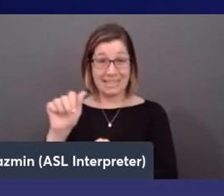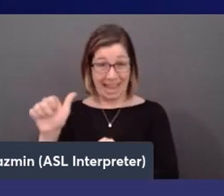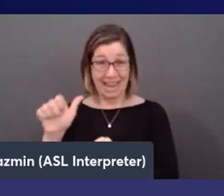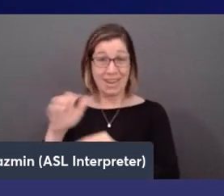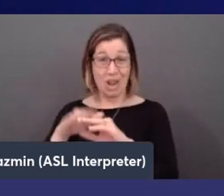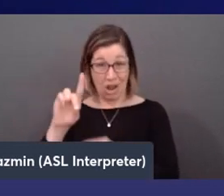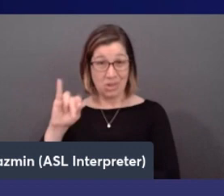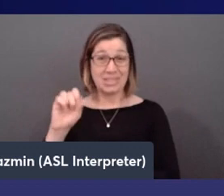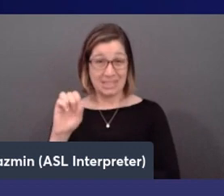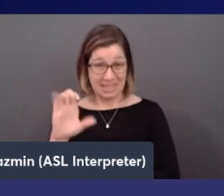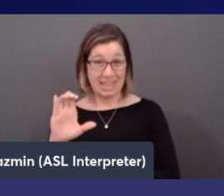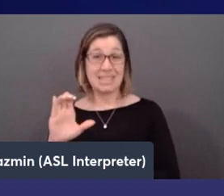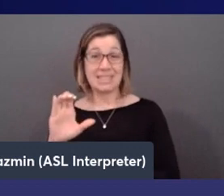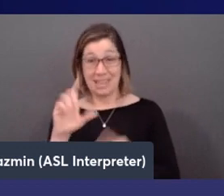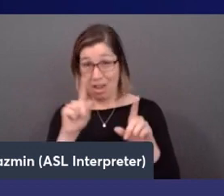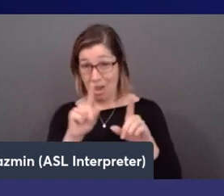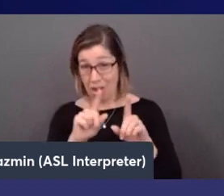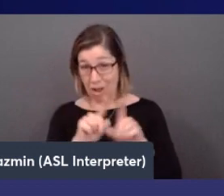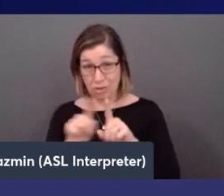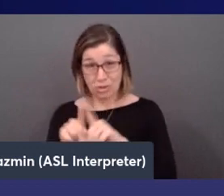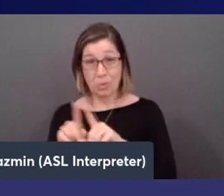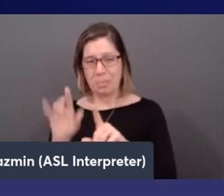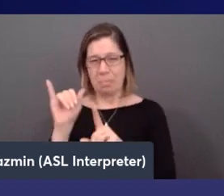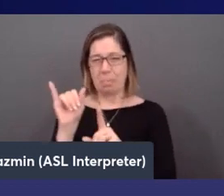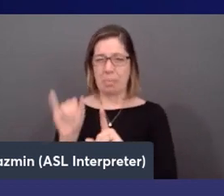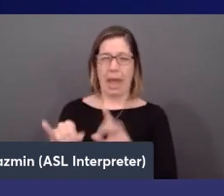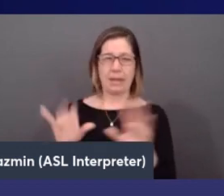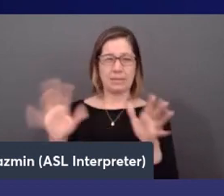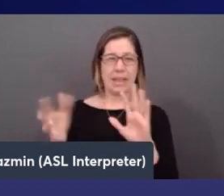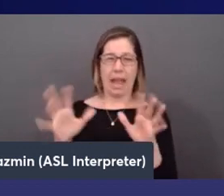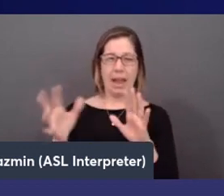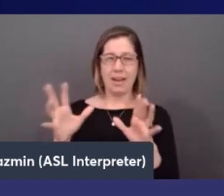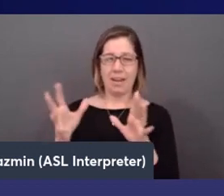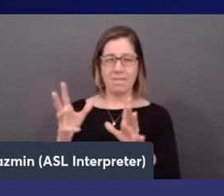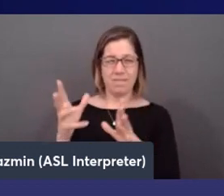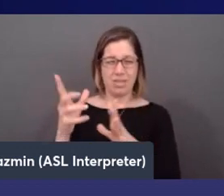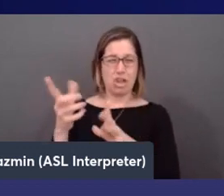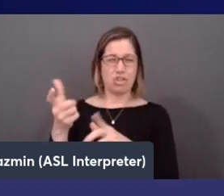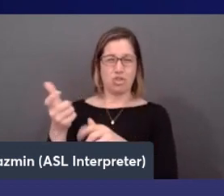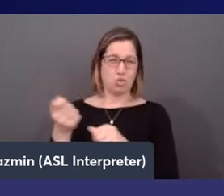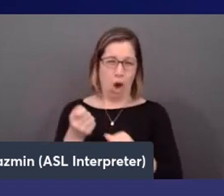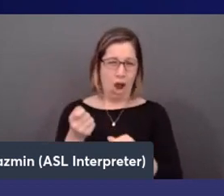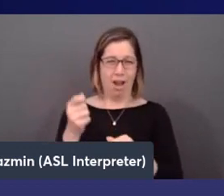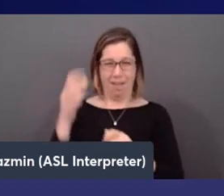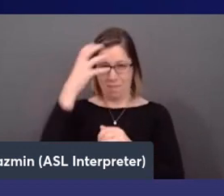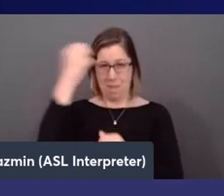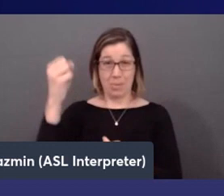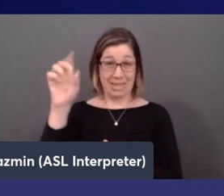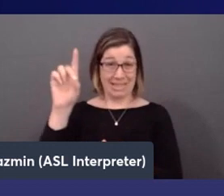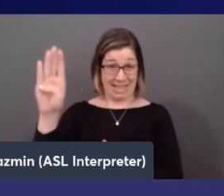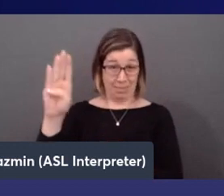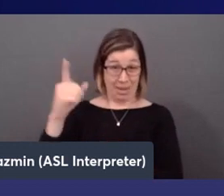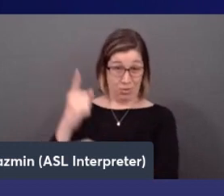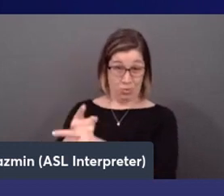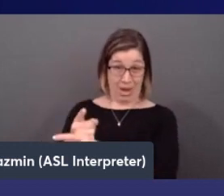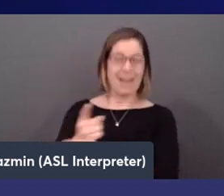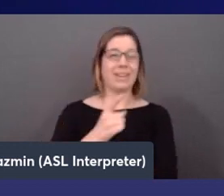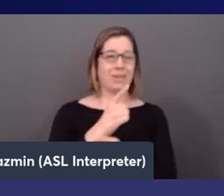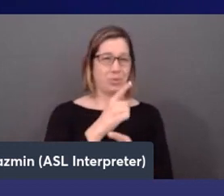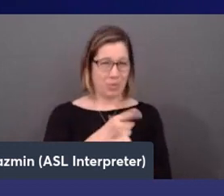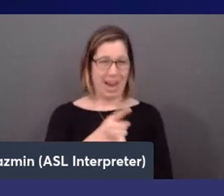also. And that's kind of the draw of MemoryDB. Is that right? That's correct. Yep. Very cool. So you can